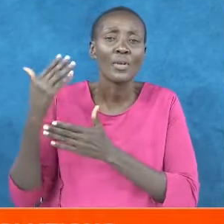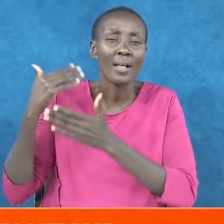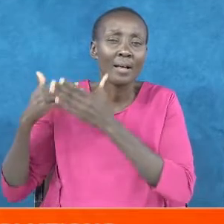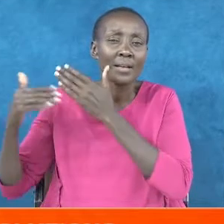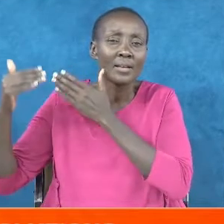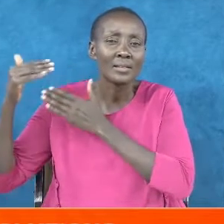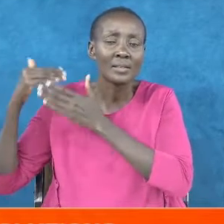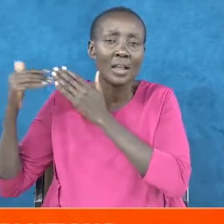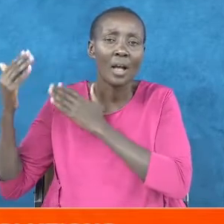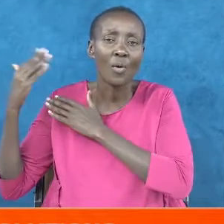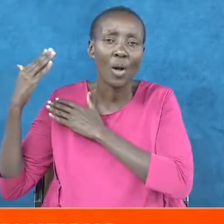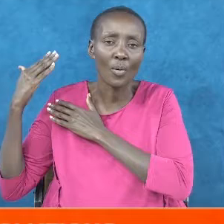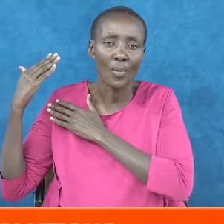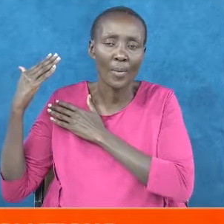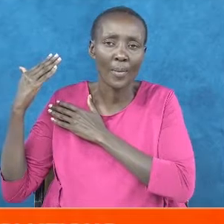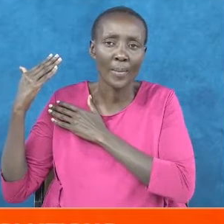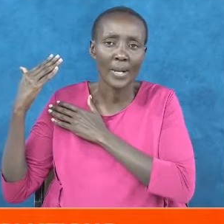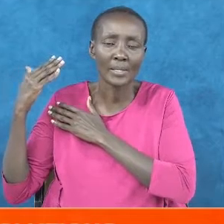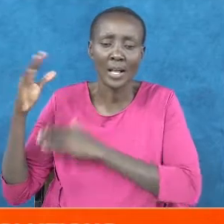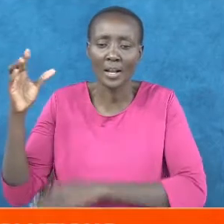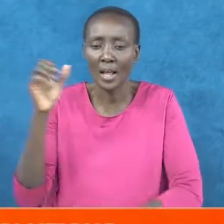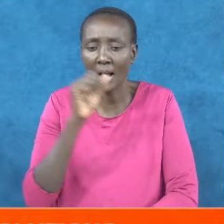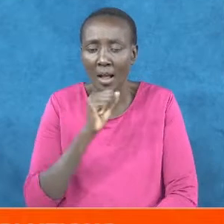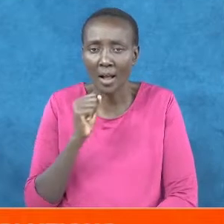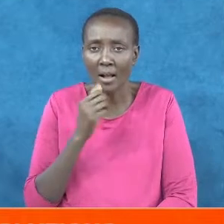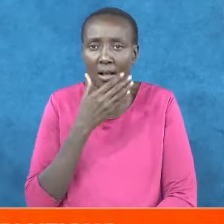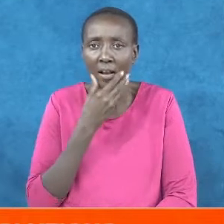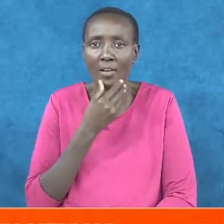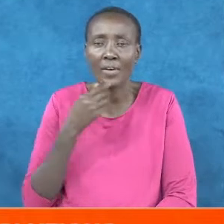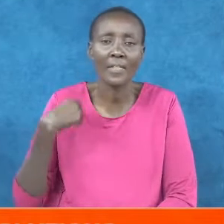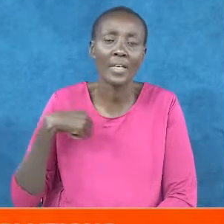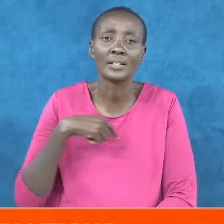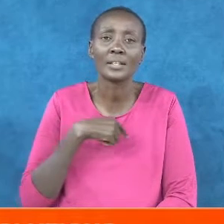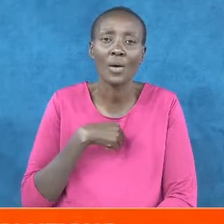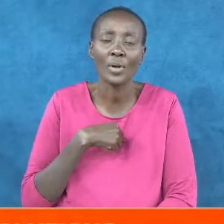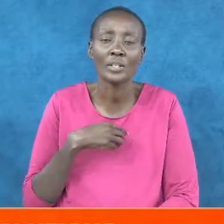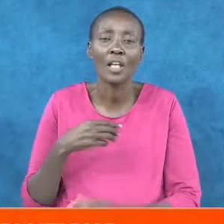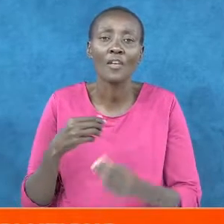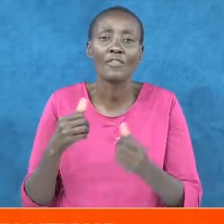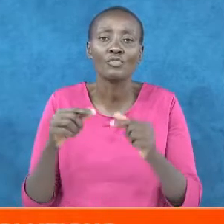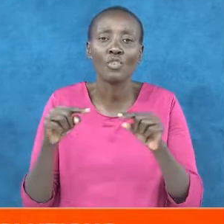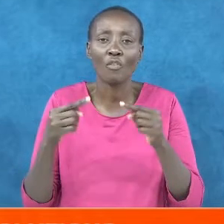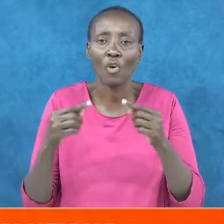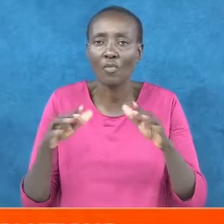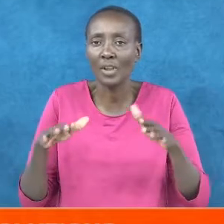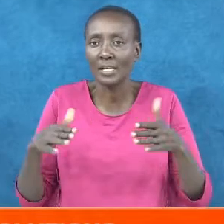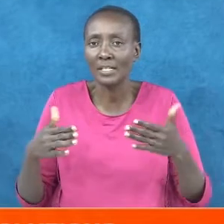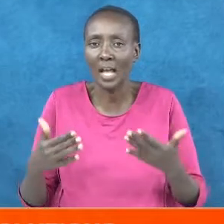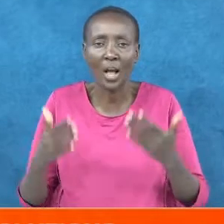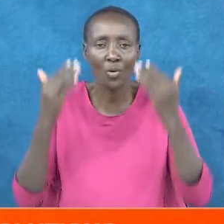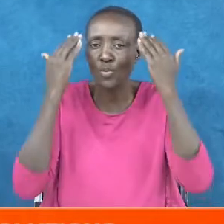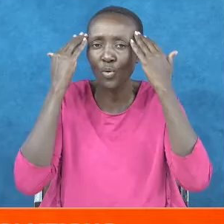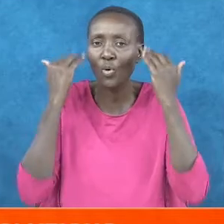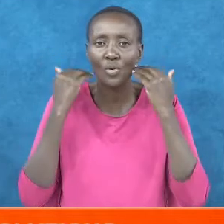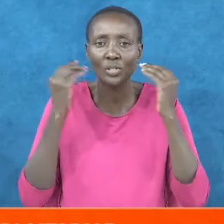perhaps, in the past, our grandfathers, how conflicts used to be resolved, because there were no courts at the